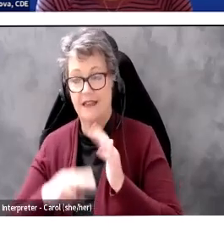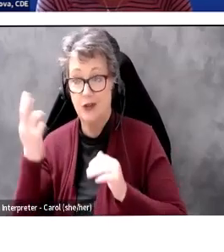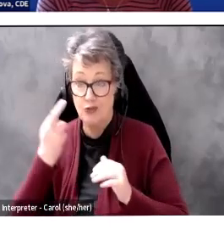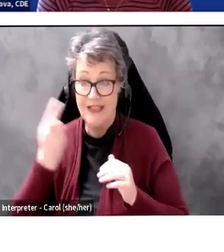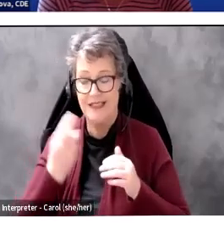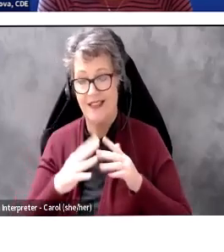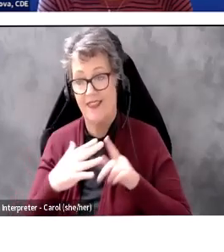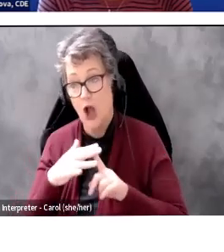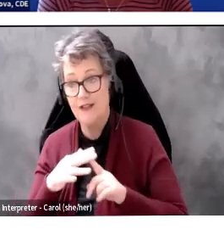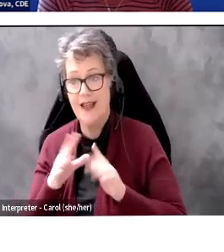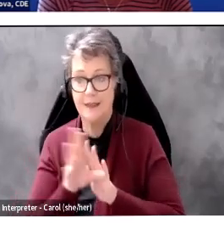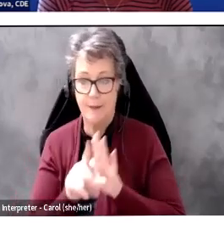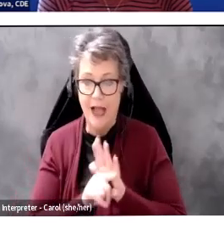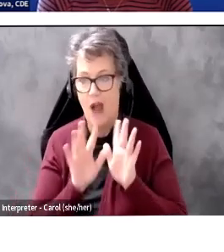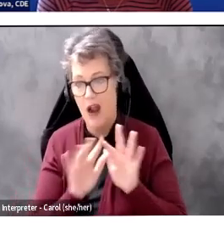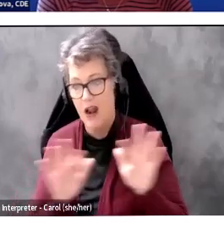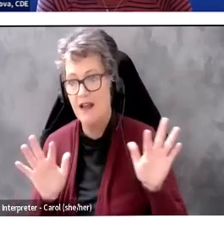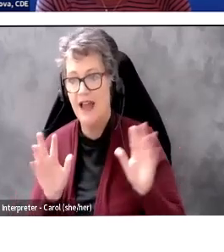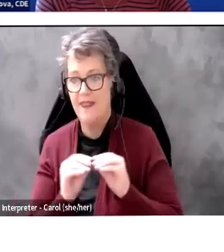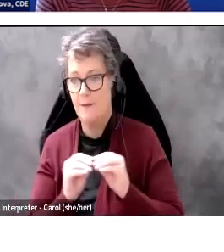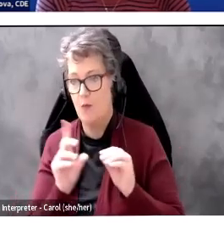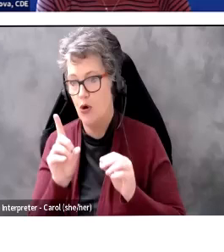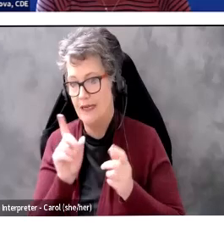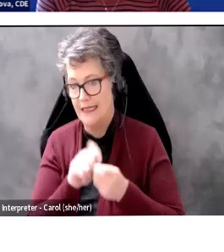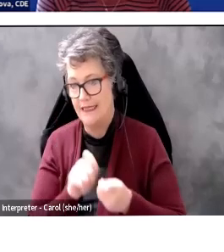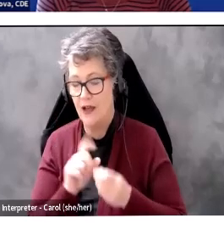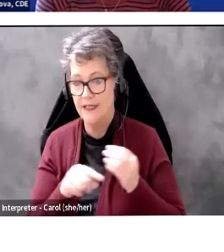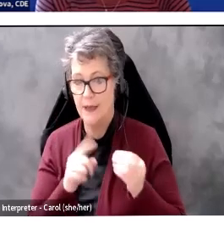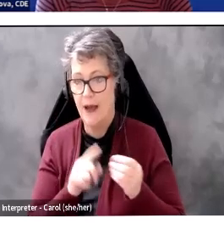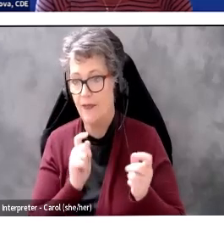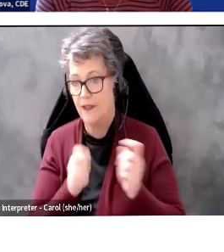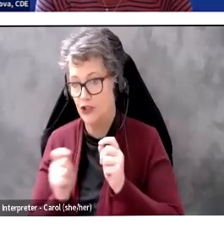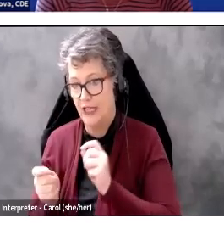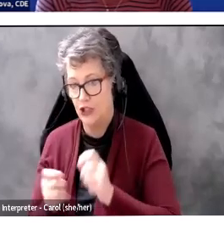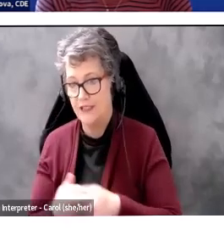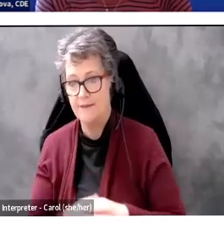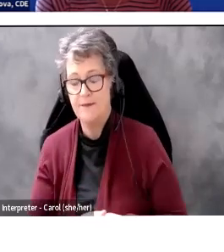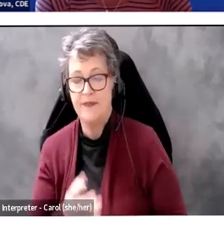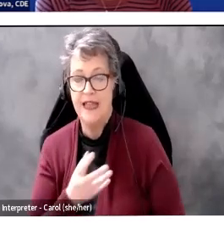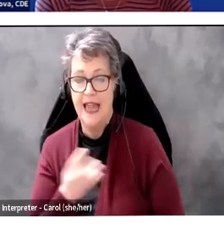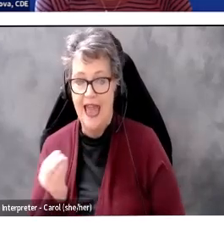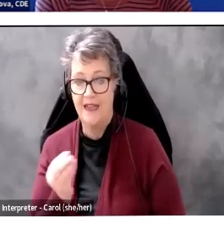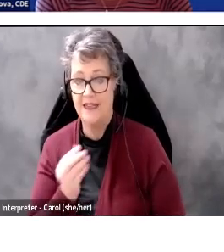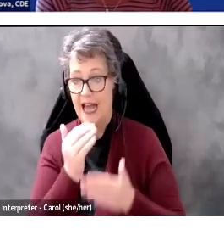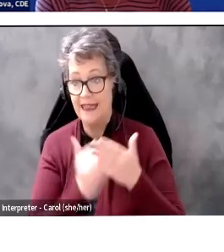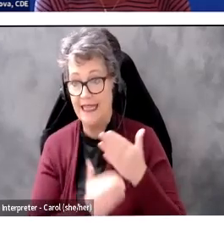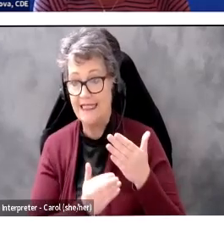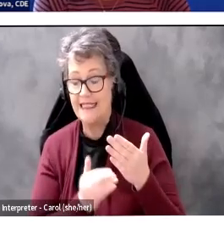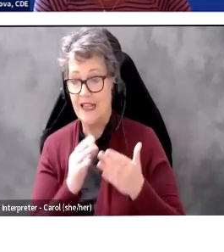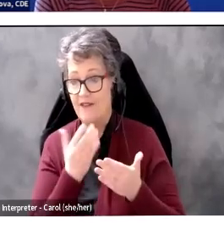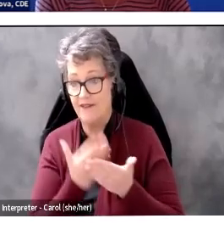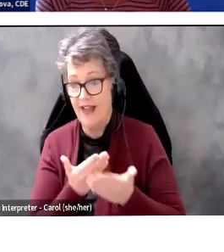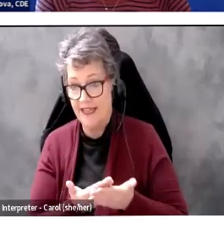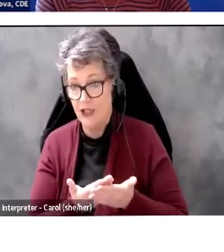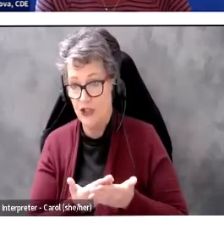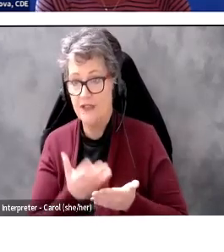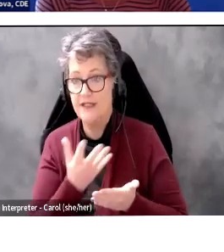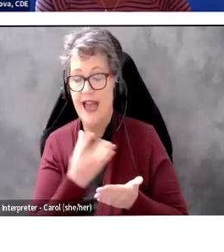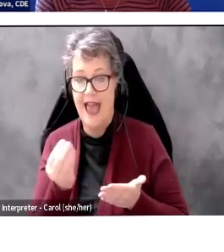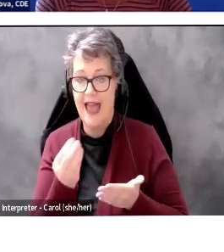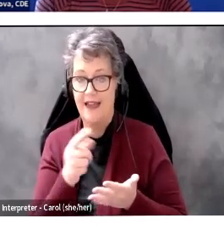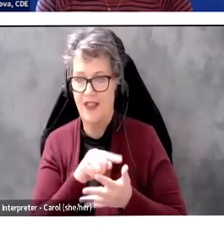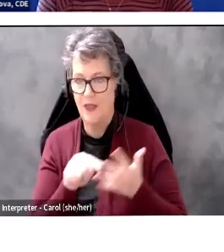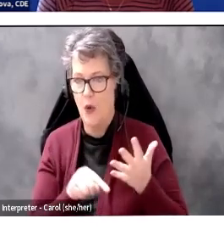the context, background about it, as well as more details around the changes we've made and a list of the validations and those